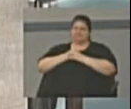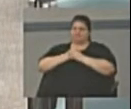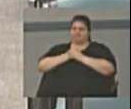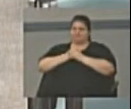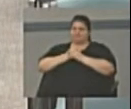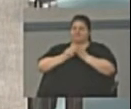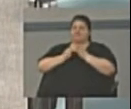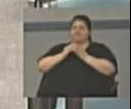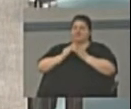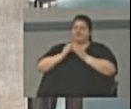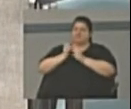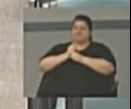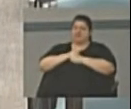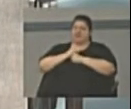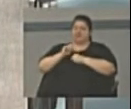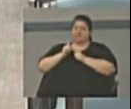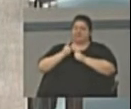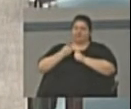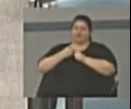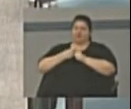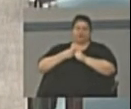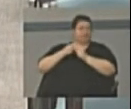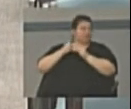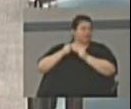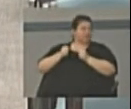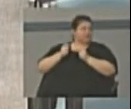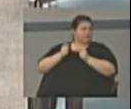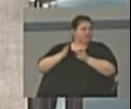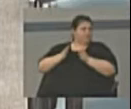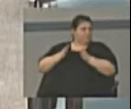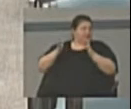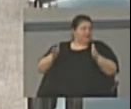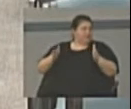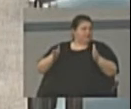Street a little wider. Well, maybe the answer is to